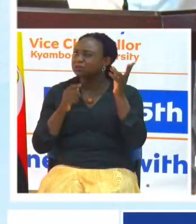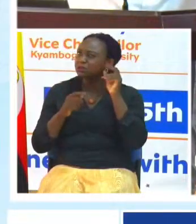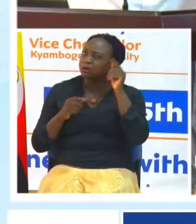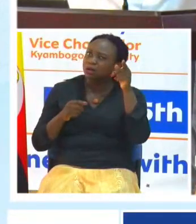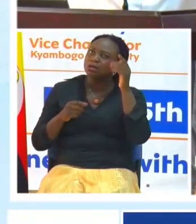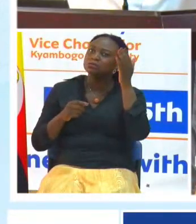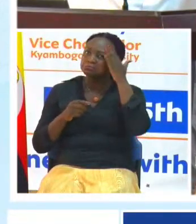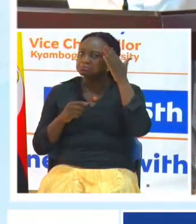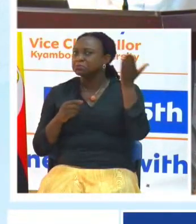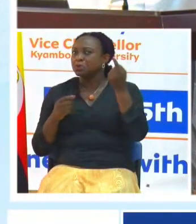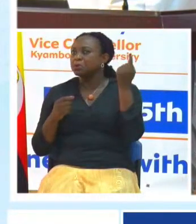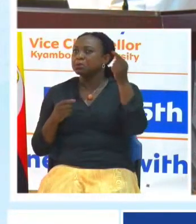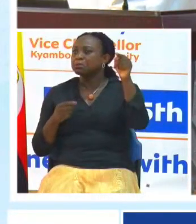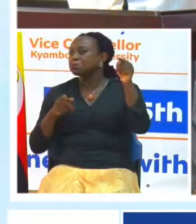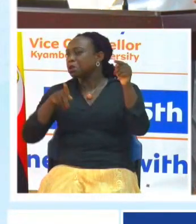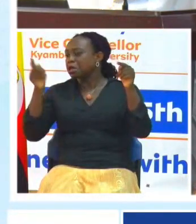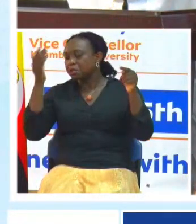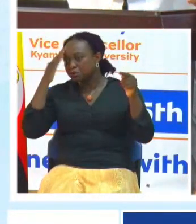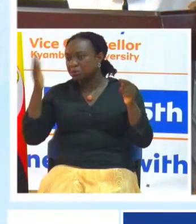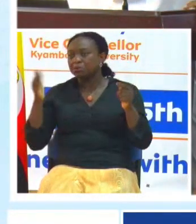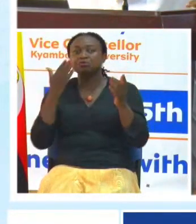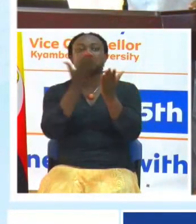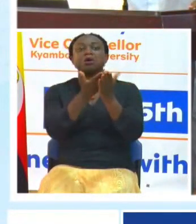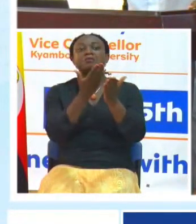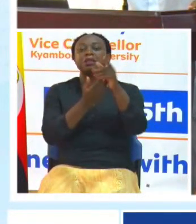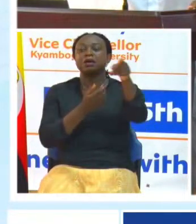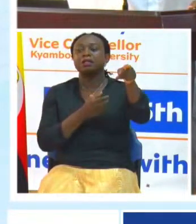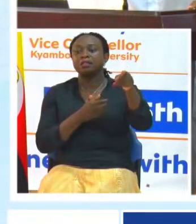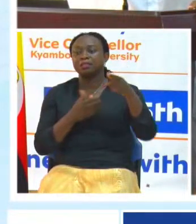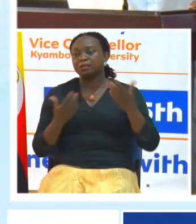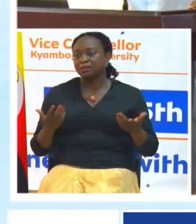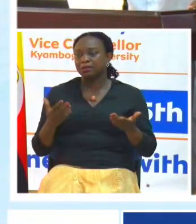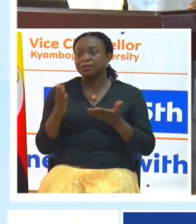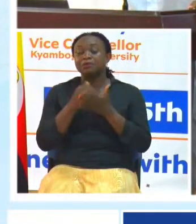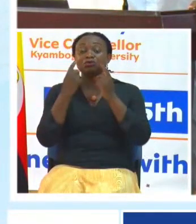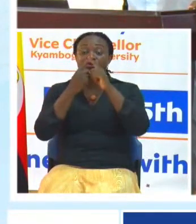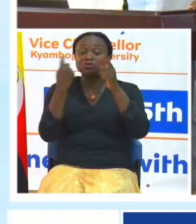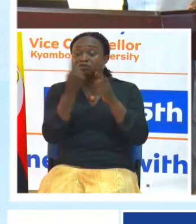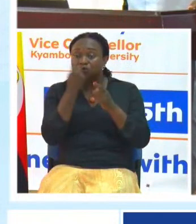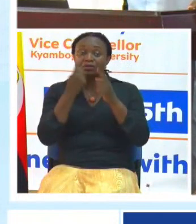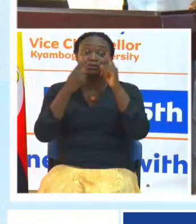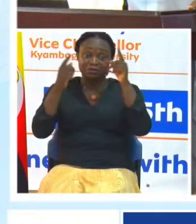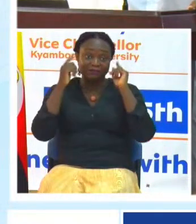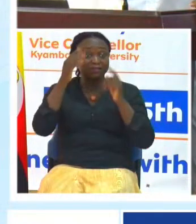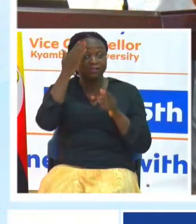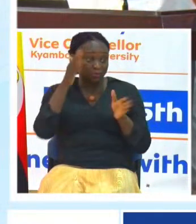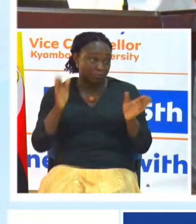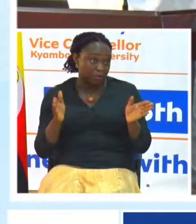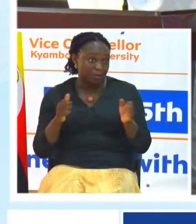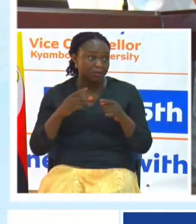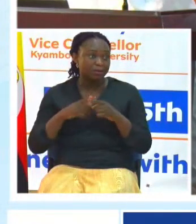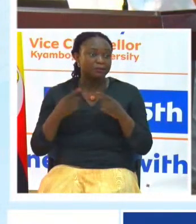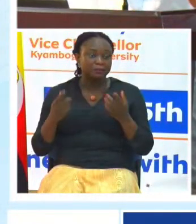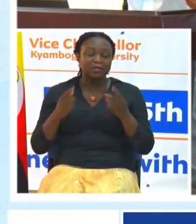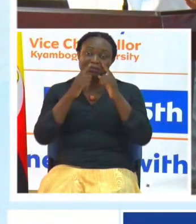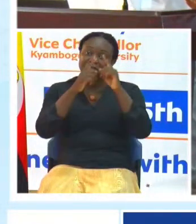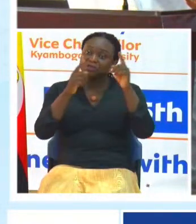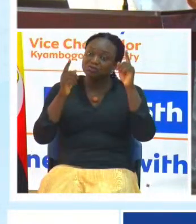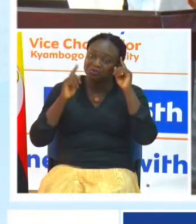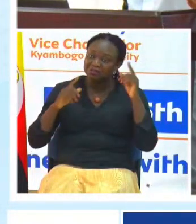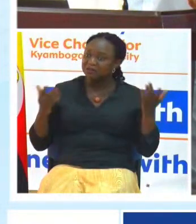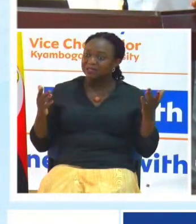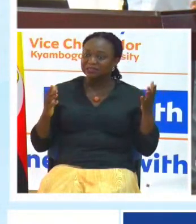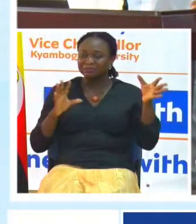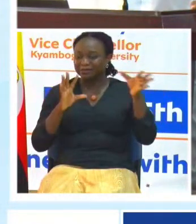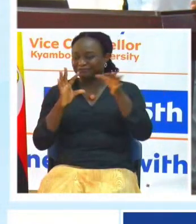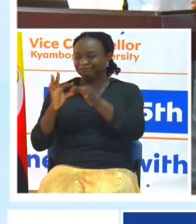only university that you know, you end up applying to it because it's the only university you've heard of. But actually, this university doesn't